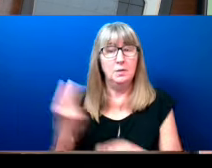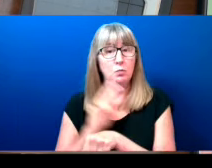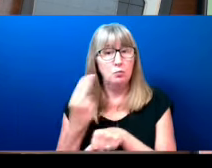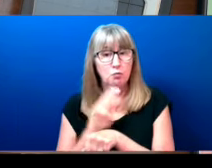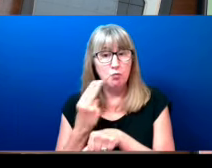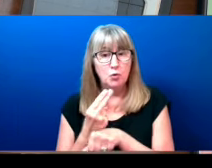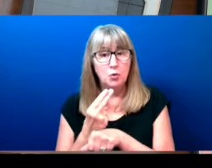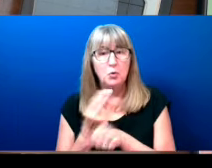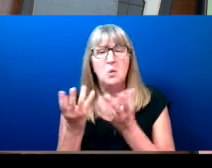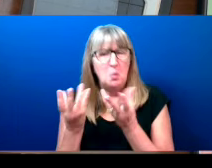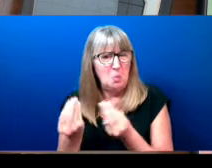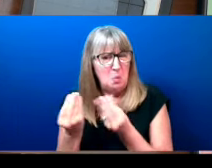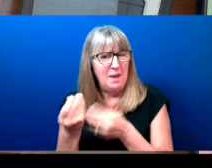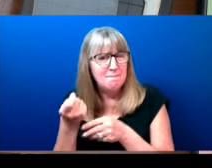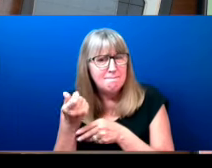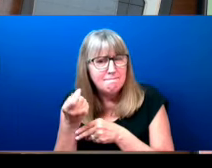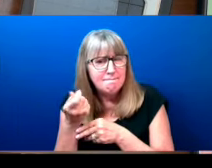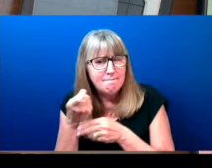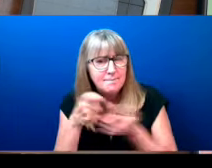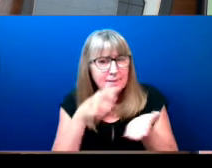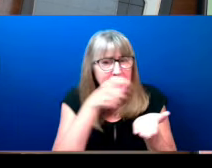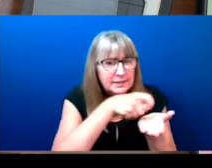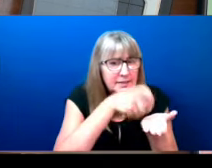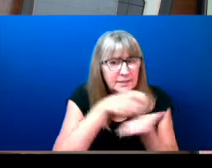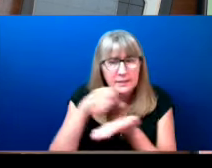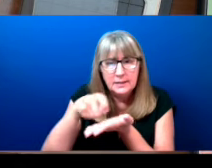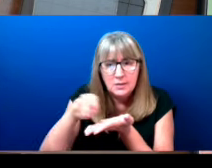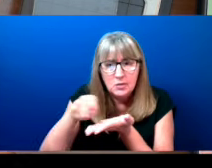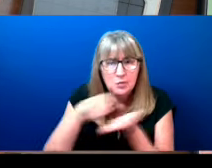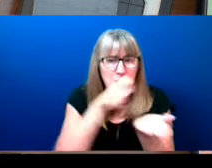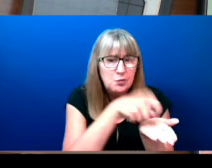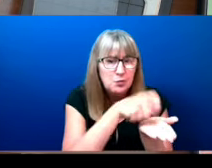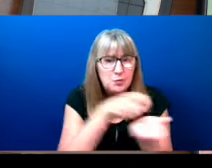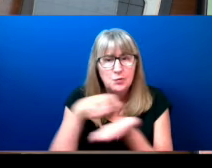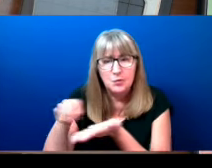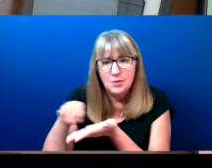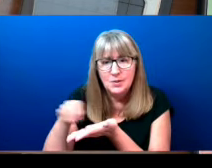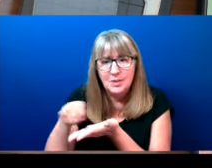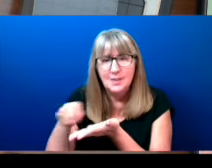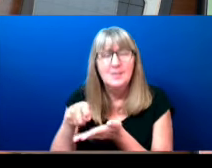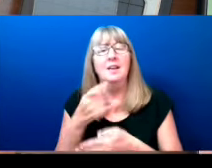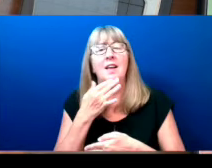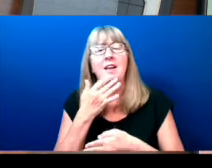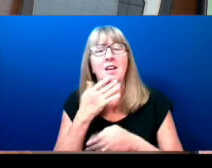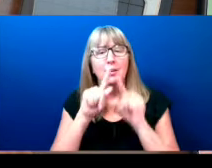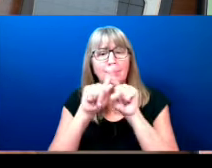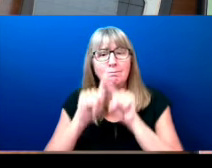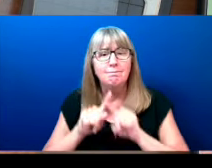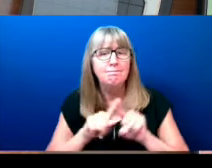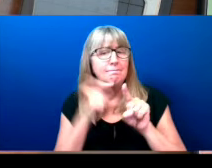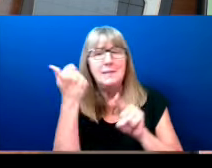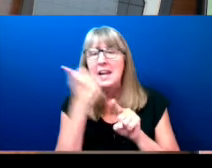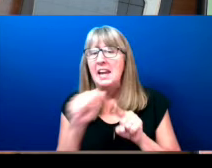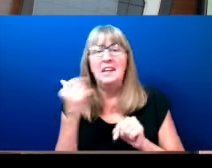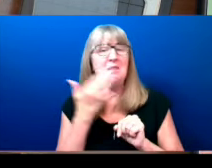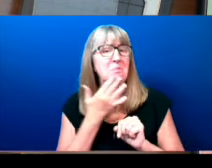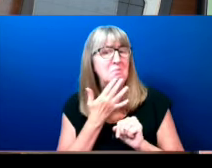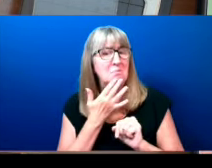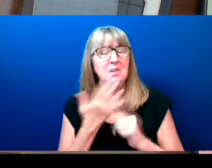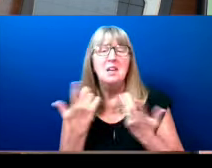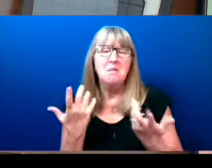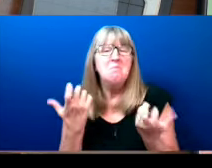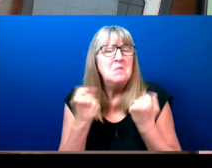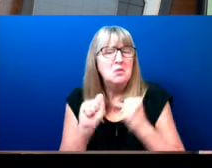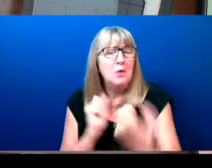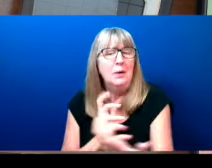here because this has a little bit of moisture on it, just enough. And then I could very delicately color these in any of